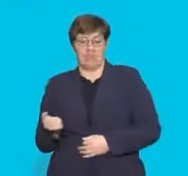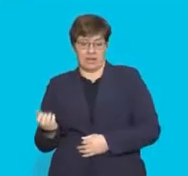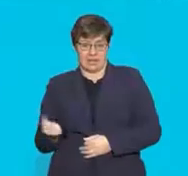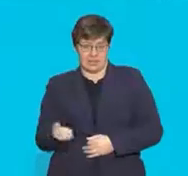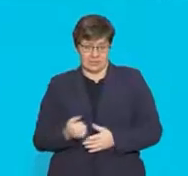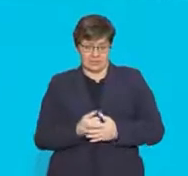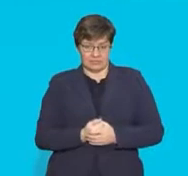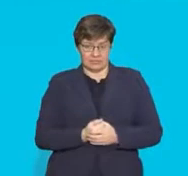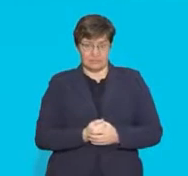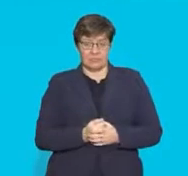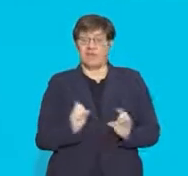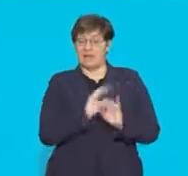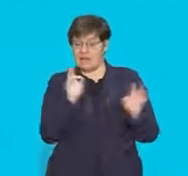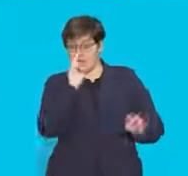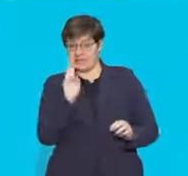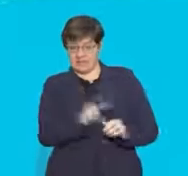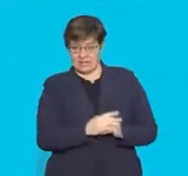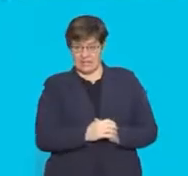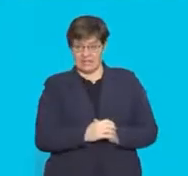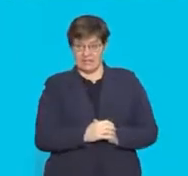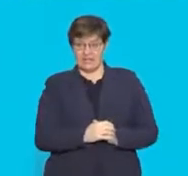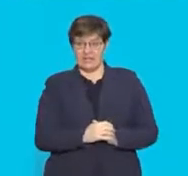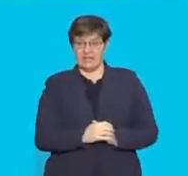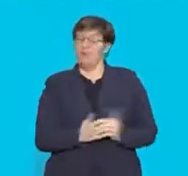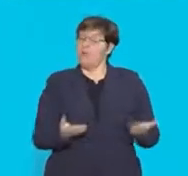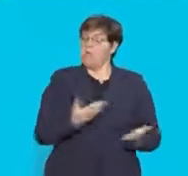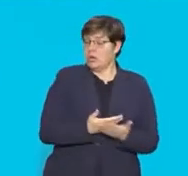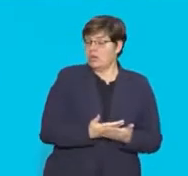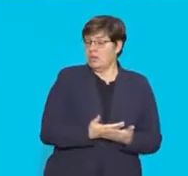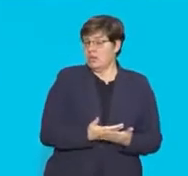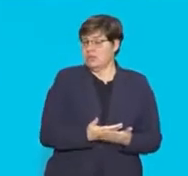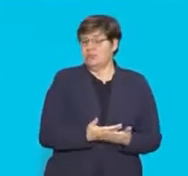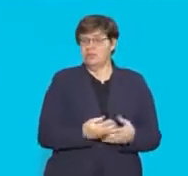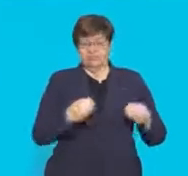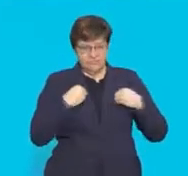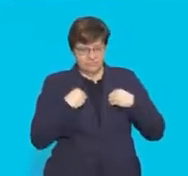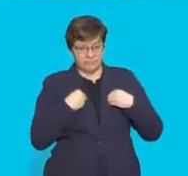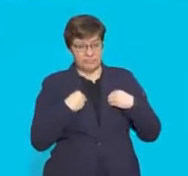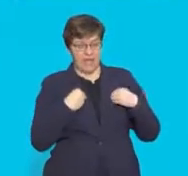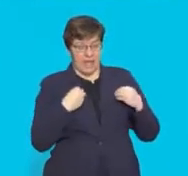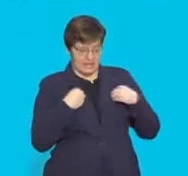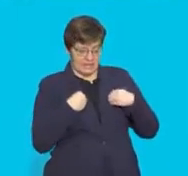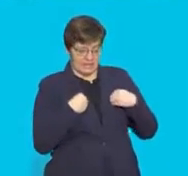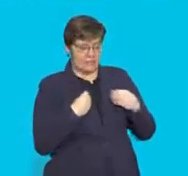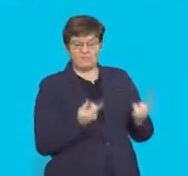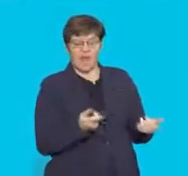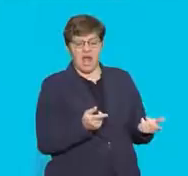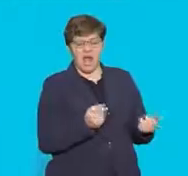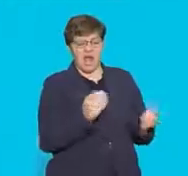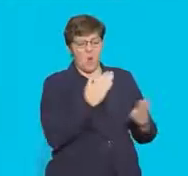right? Clearly you can see that is also a possibility where the owner takes the asset for personal